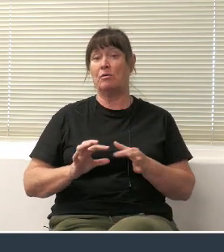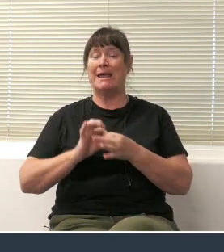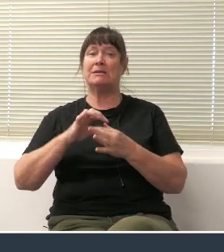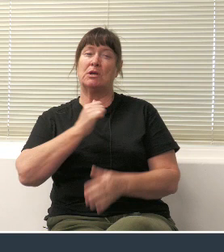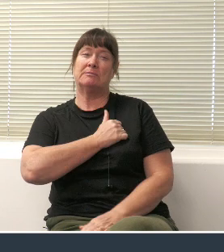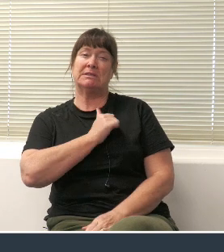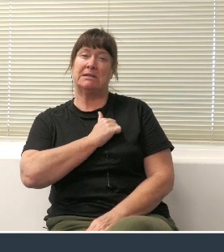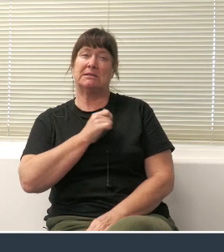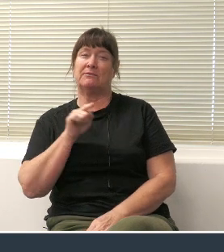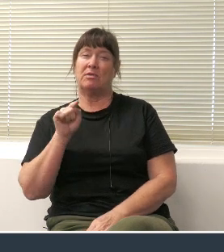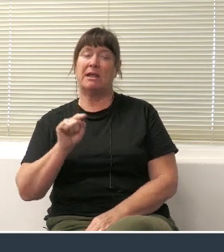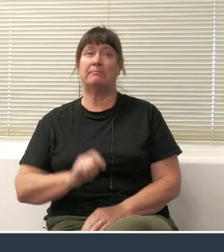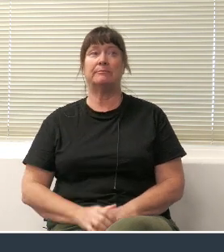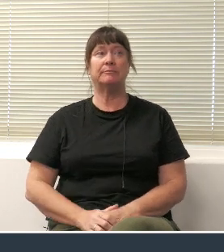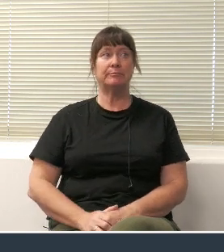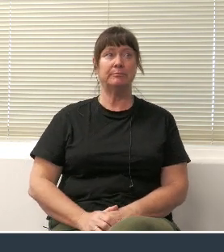Yeah. Mm-hmm.